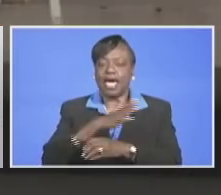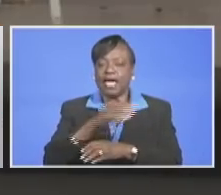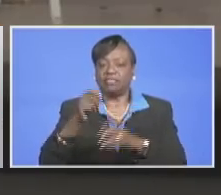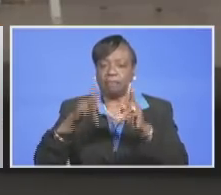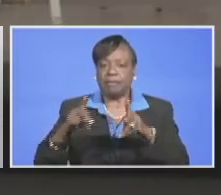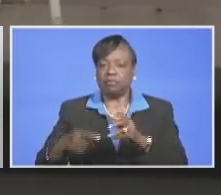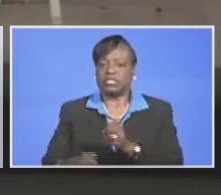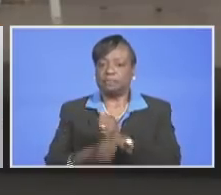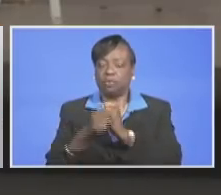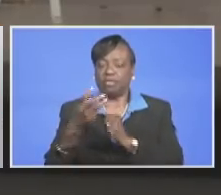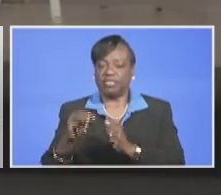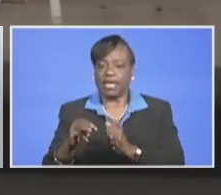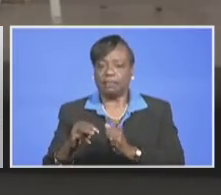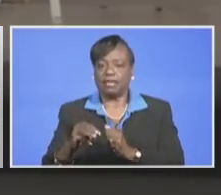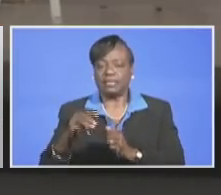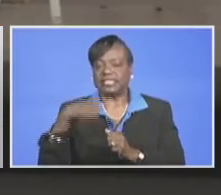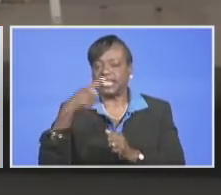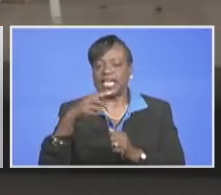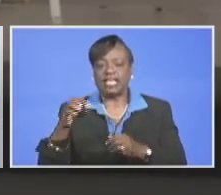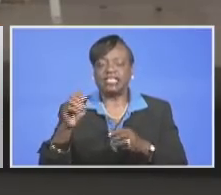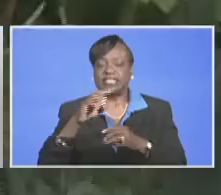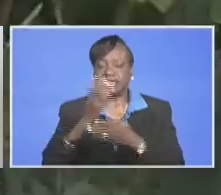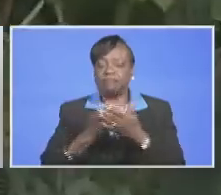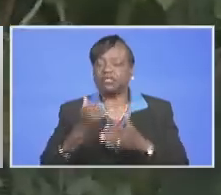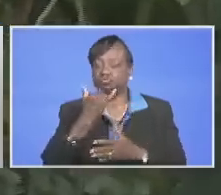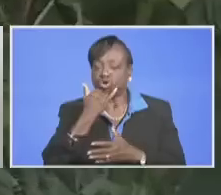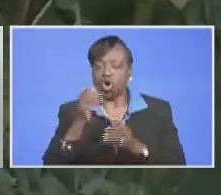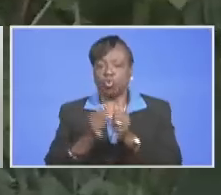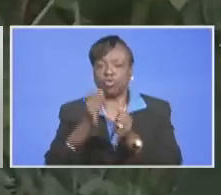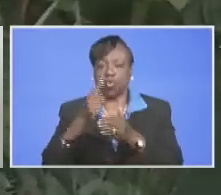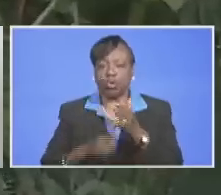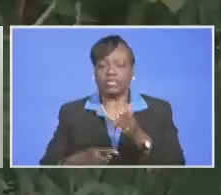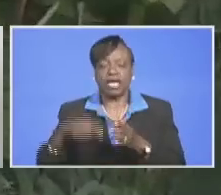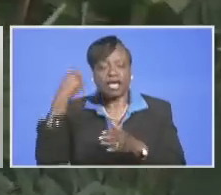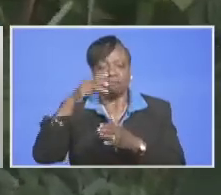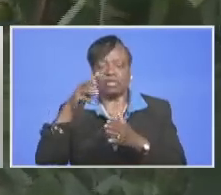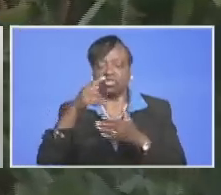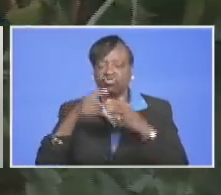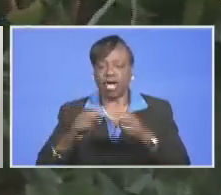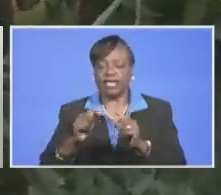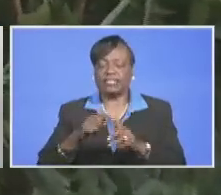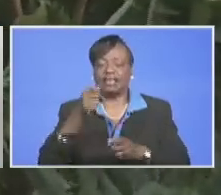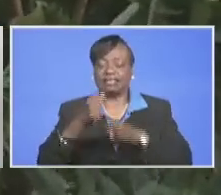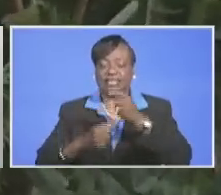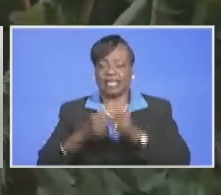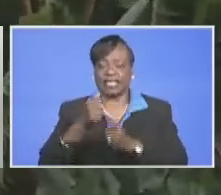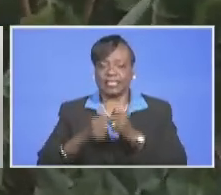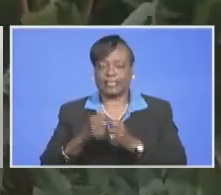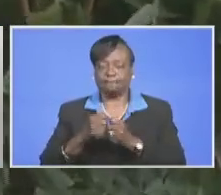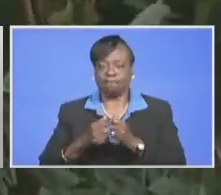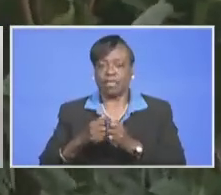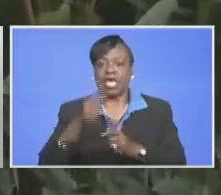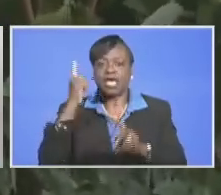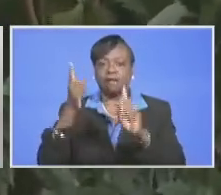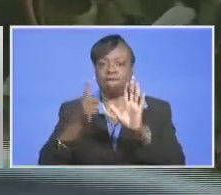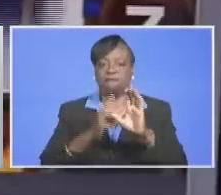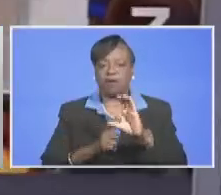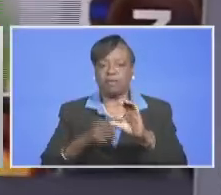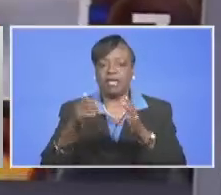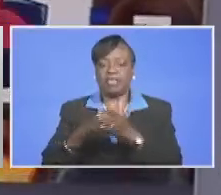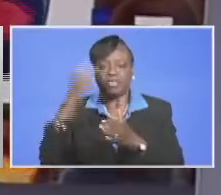with government deciding to now reassess what the government earns off this business and what the operators keep. He confirmed that the government